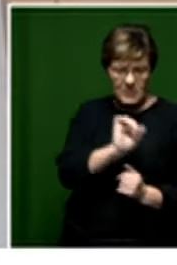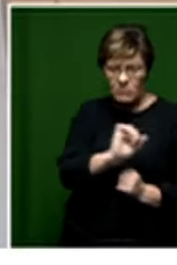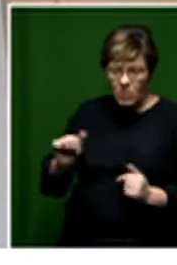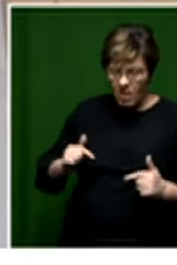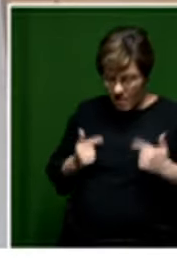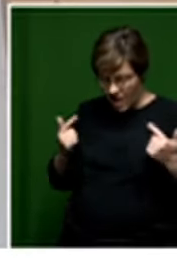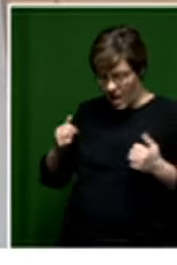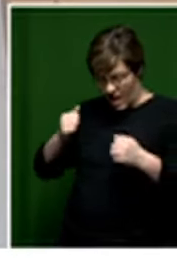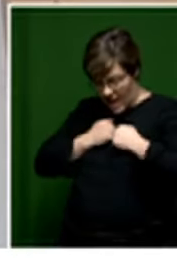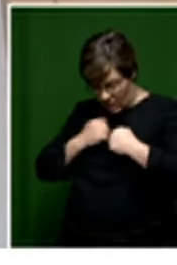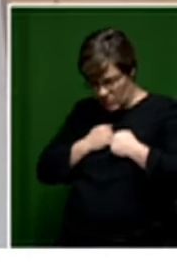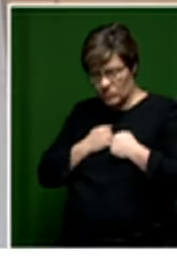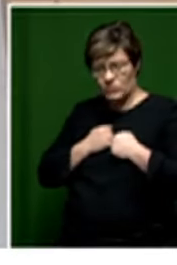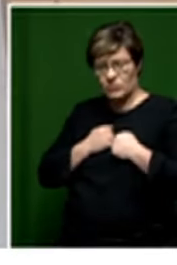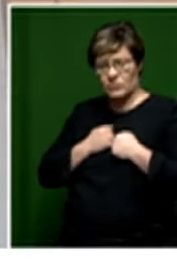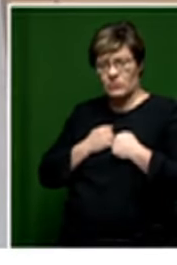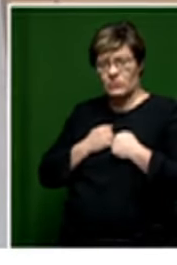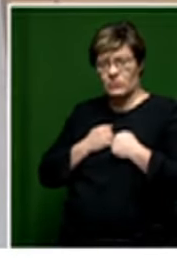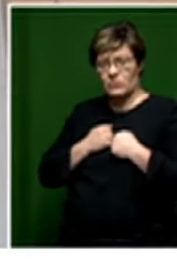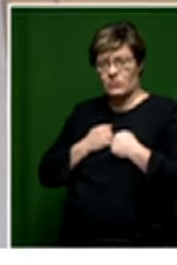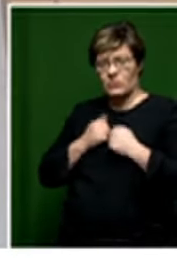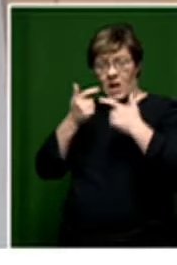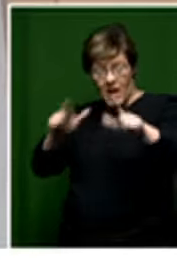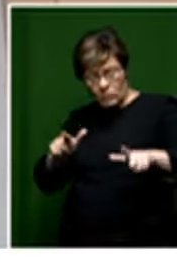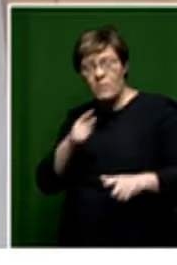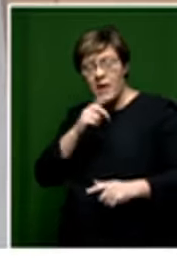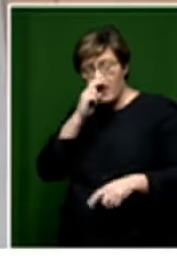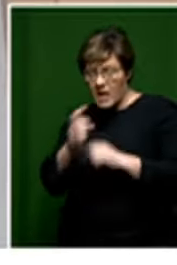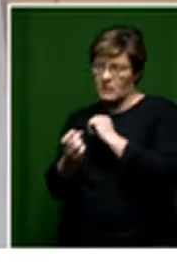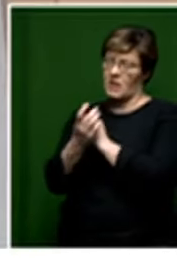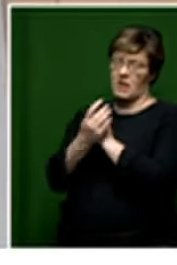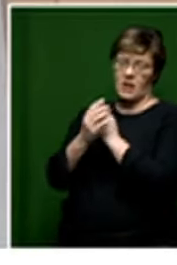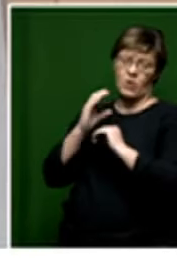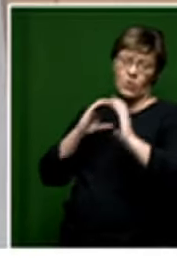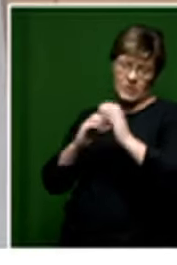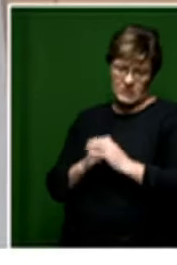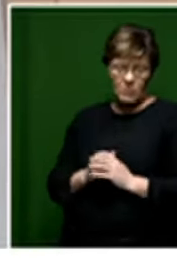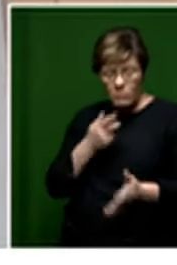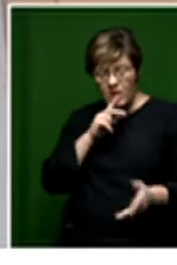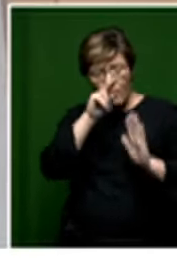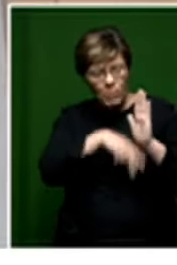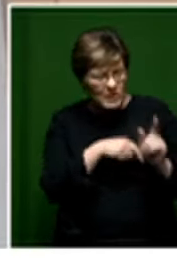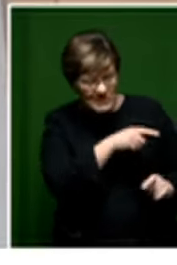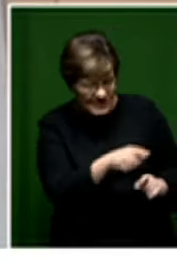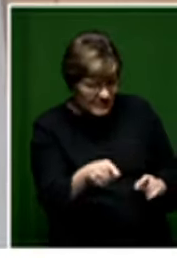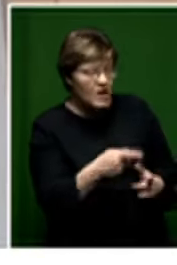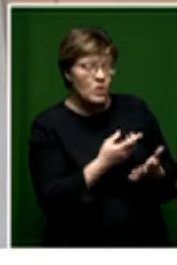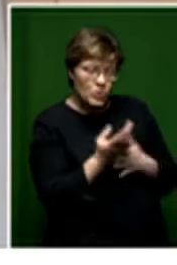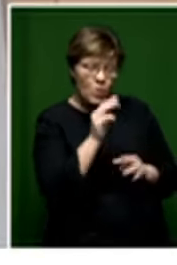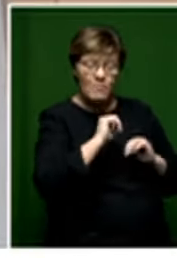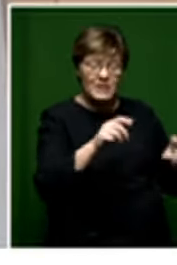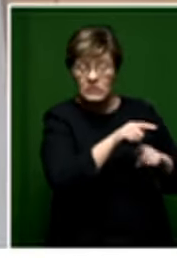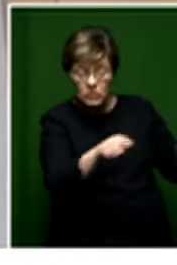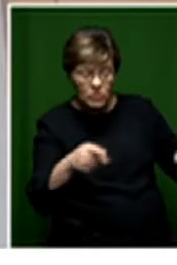own language. And it's an ongoing thing. And we do communicate with policymakers through our messaging